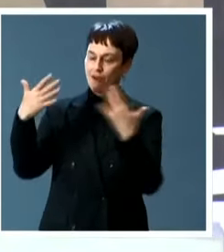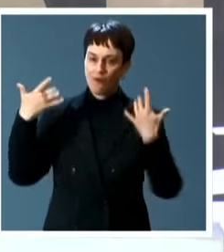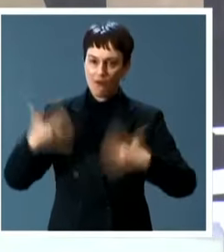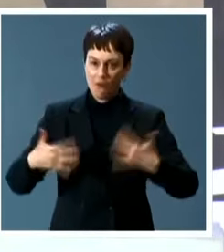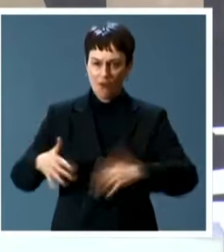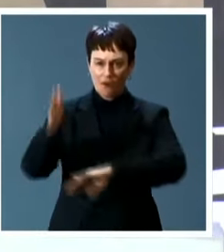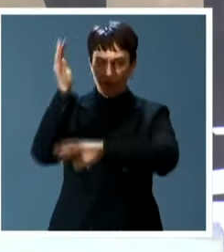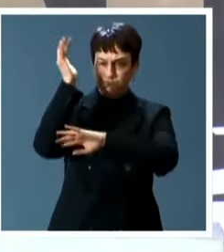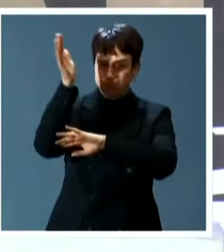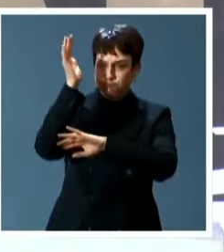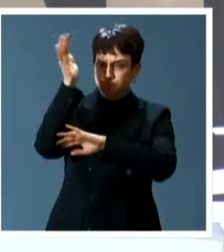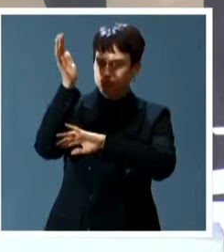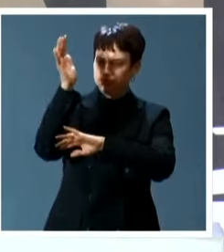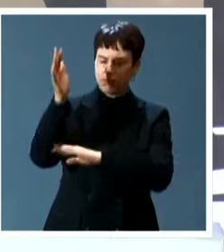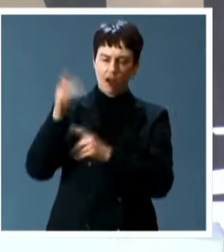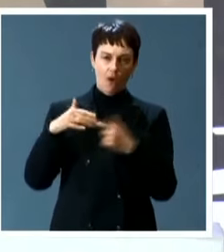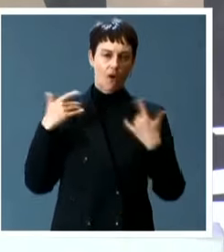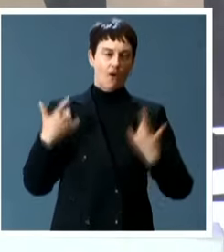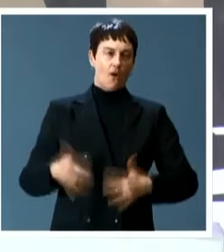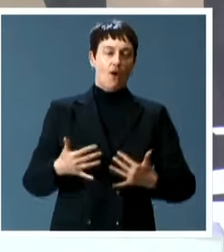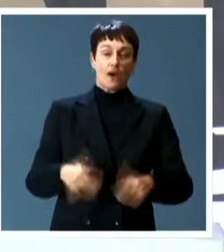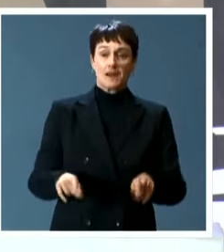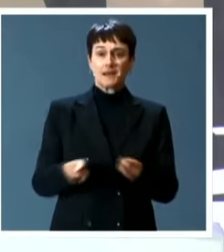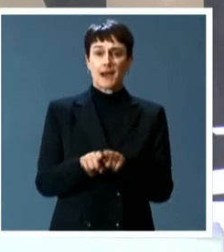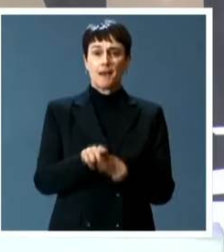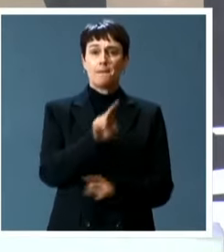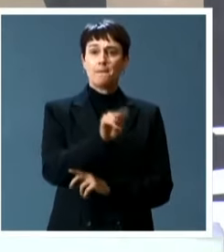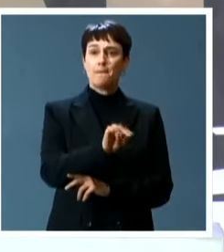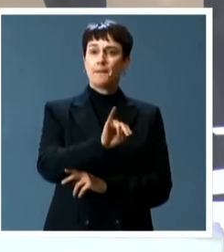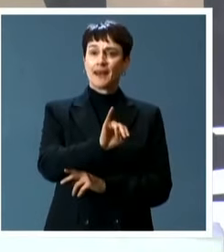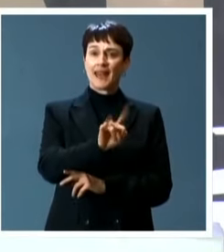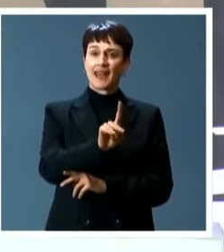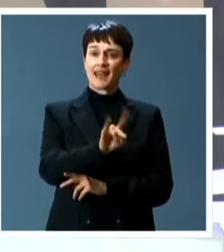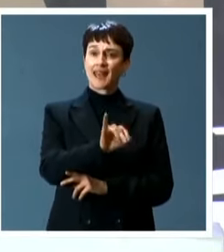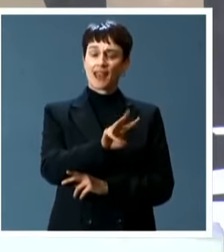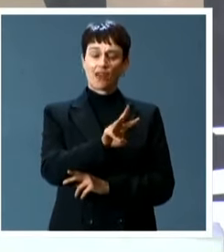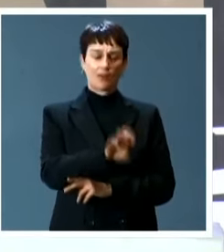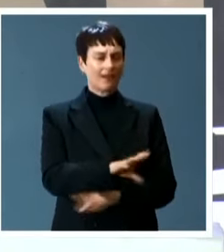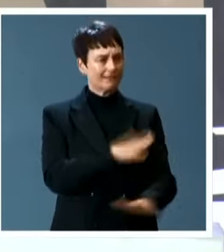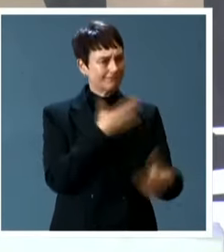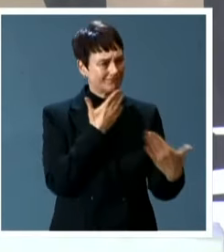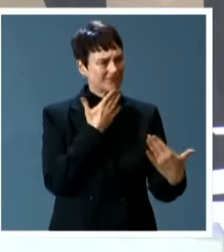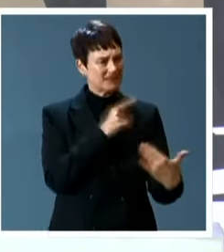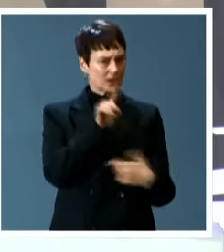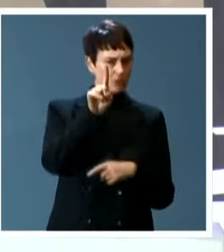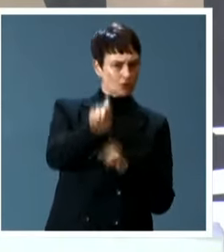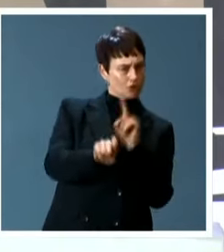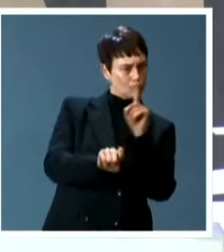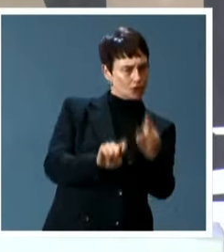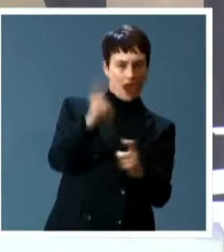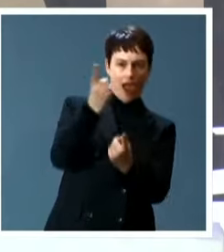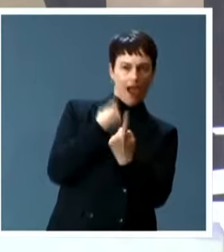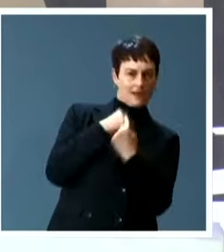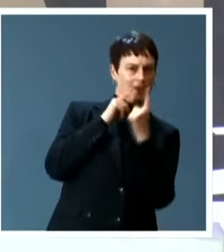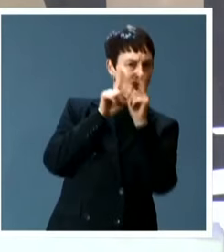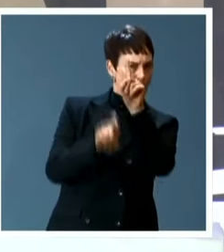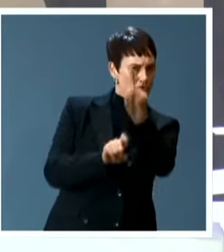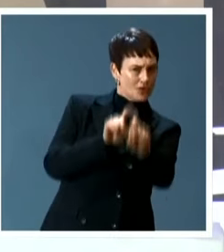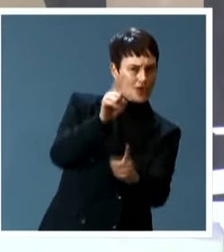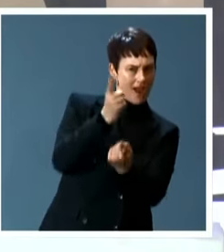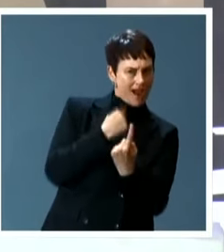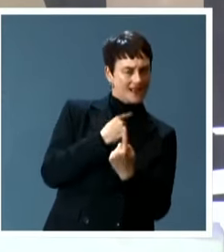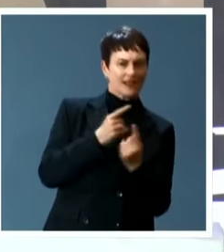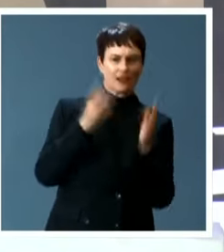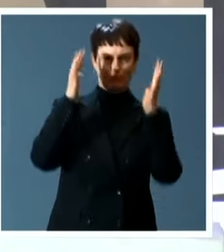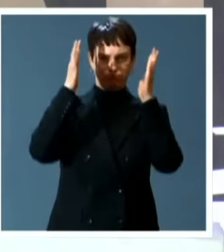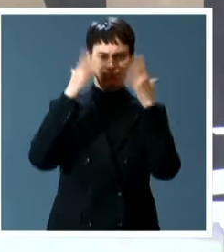lecture. And to you, Nigiwe, for engaging in what has been a stimulating questions and answers set. What